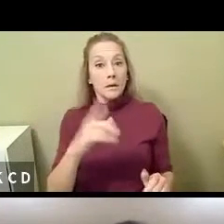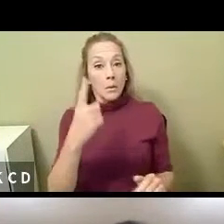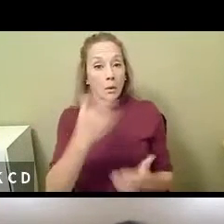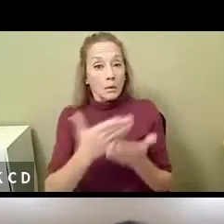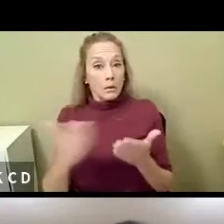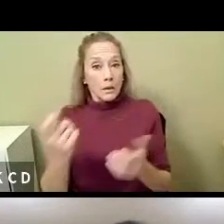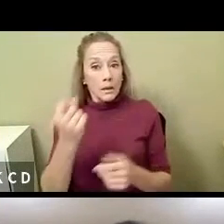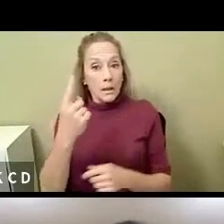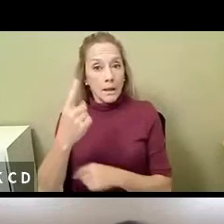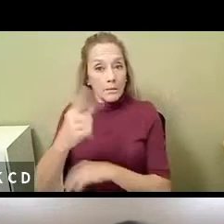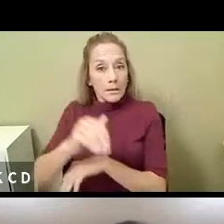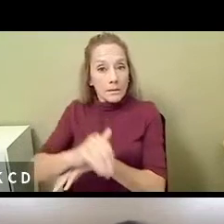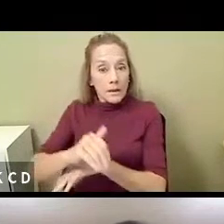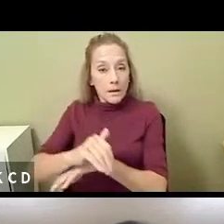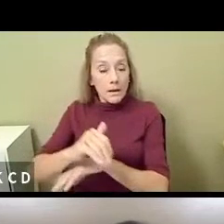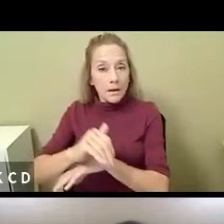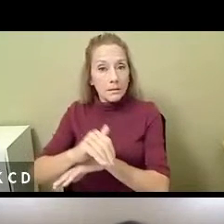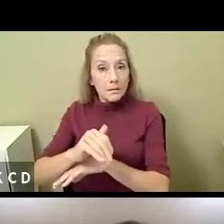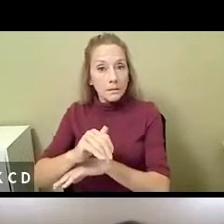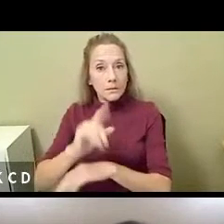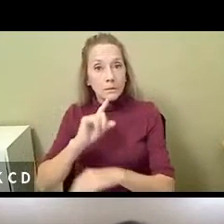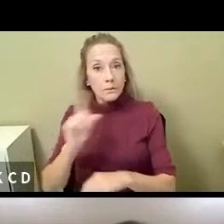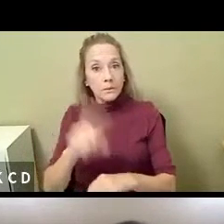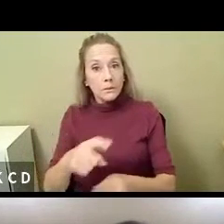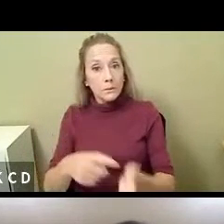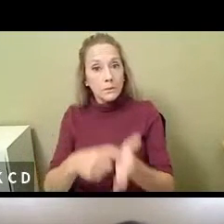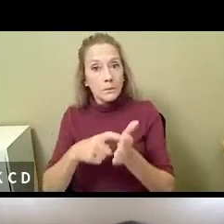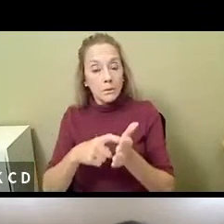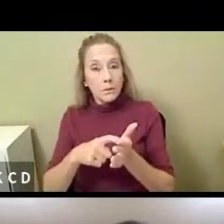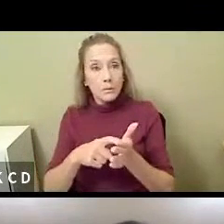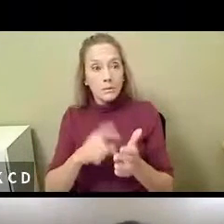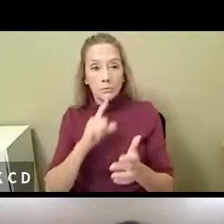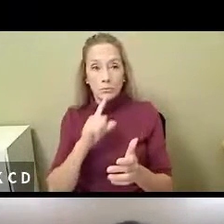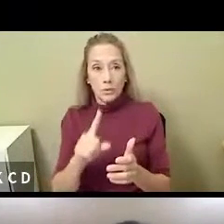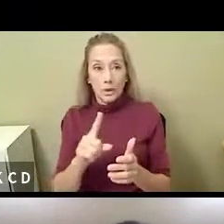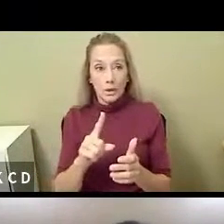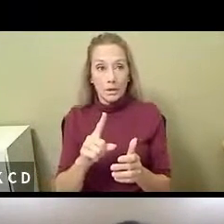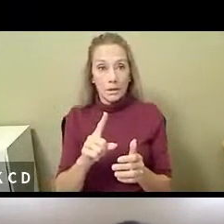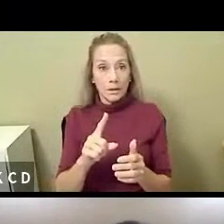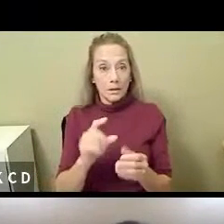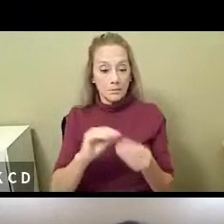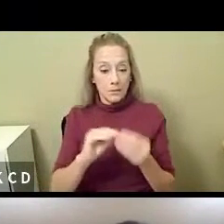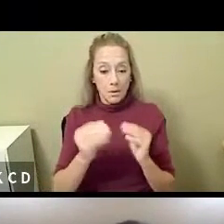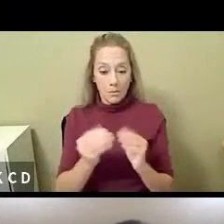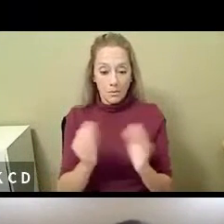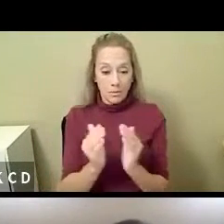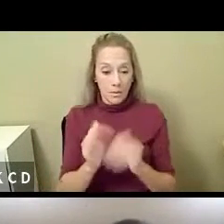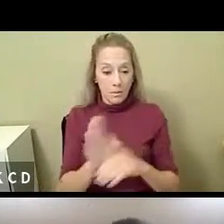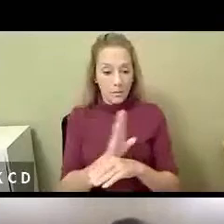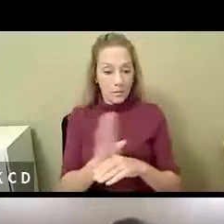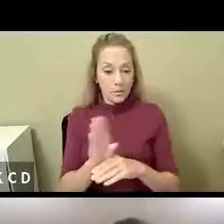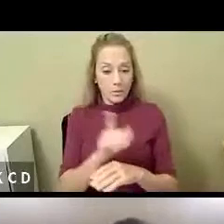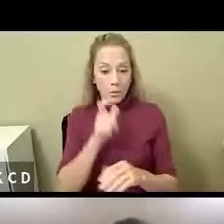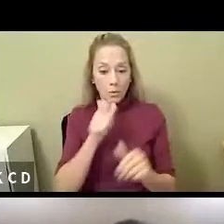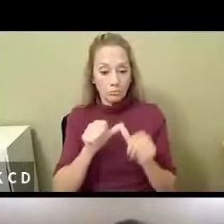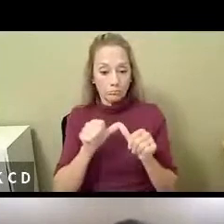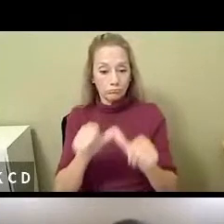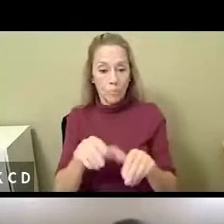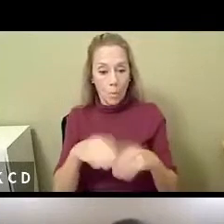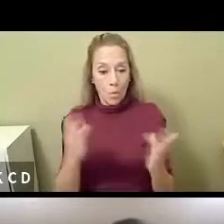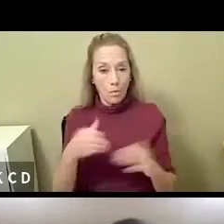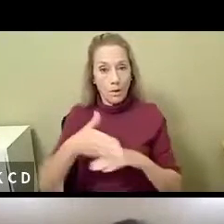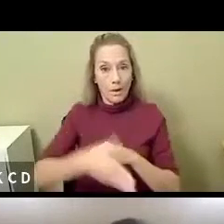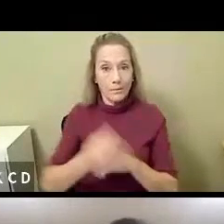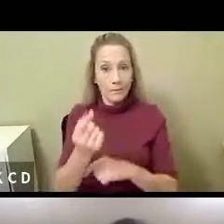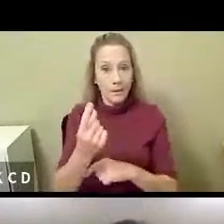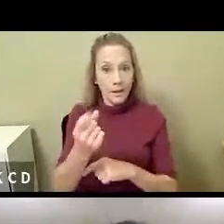there's only a very small number of businesses that stay open after that time. So, I mean, that's one piece of